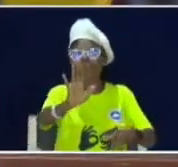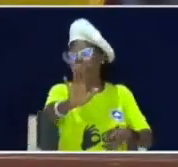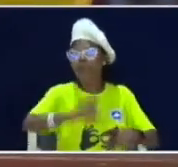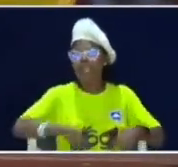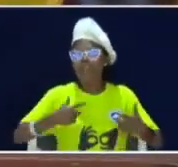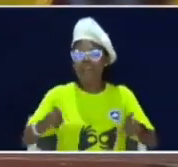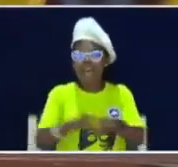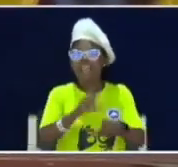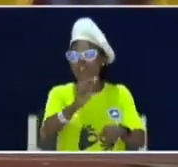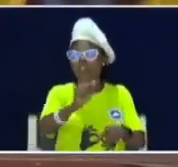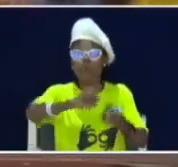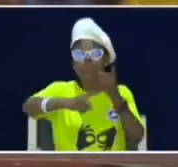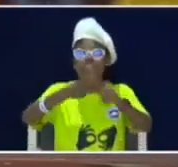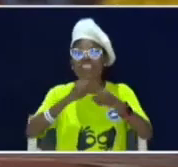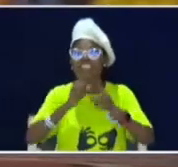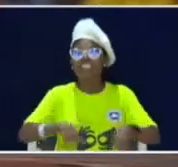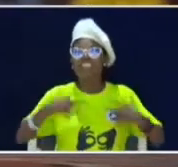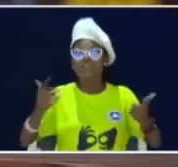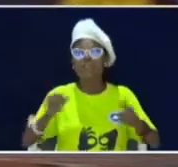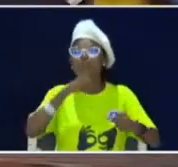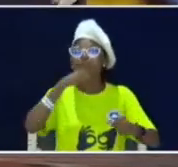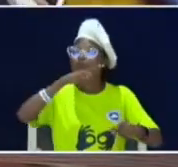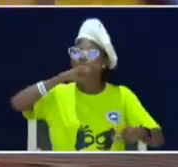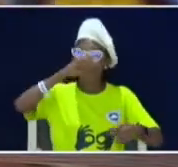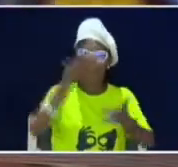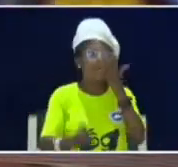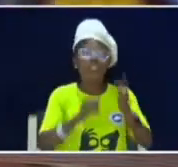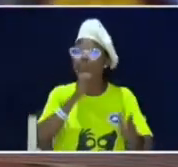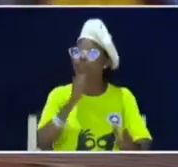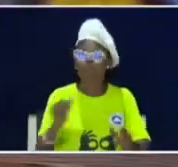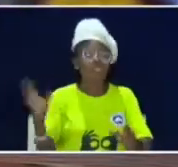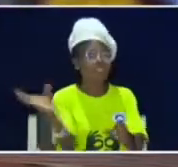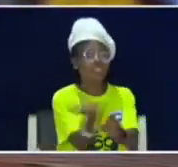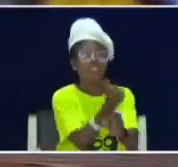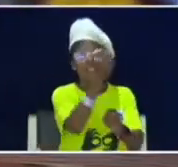tonight, it is possible that you might not achieve your dreams.